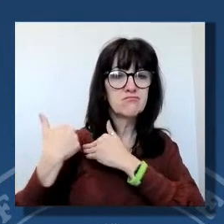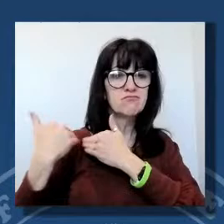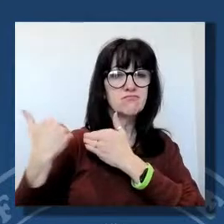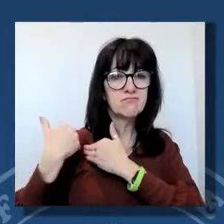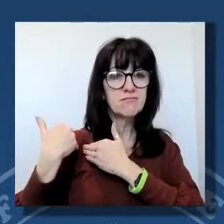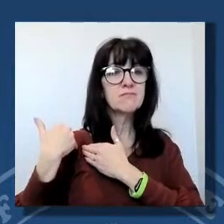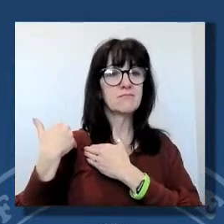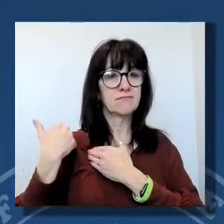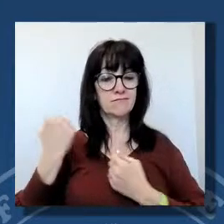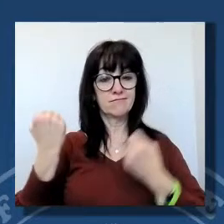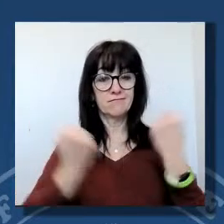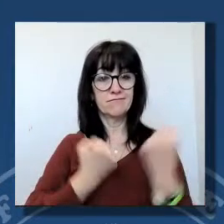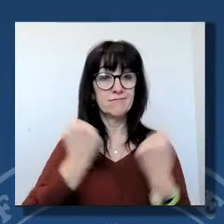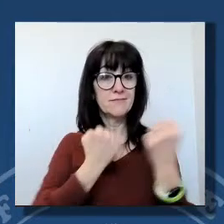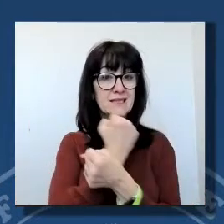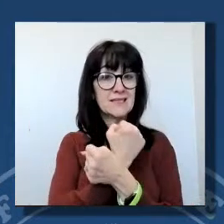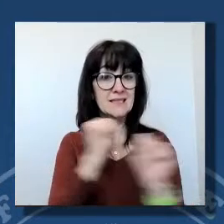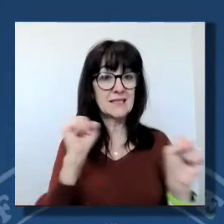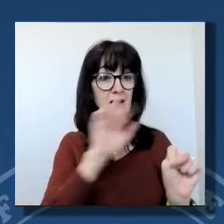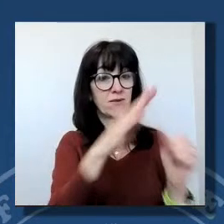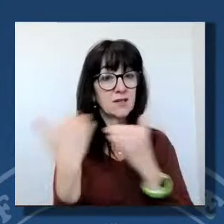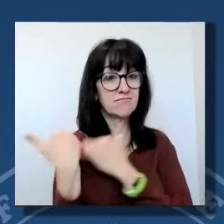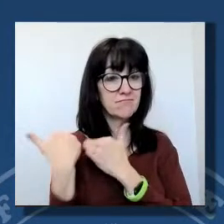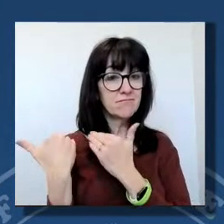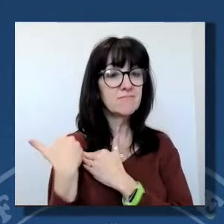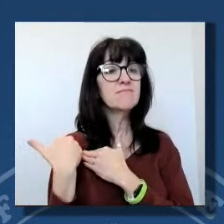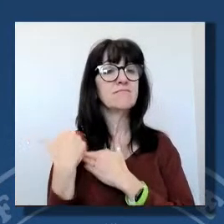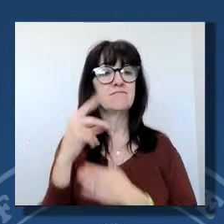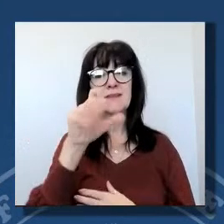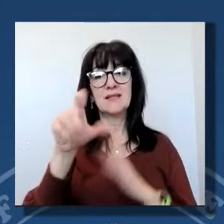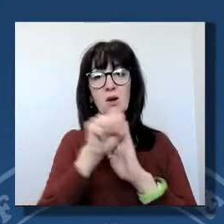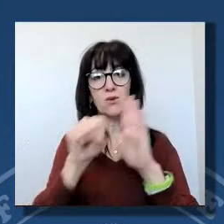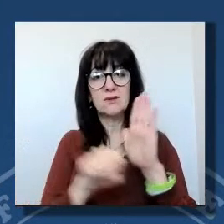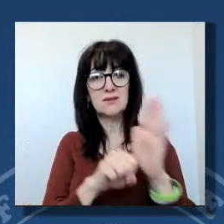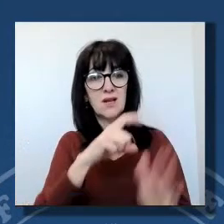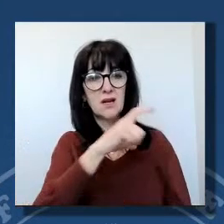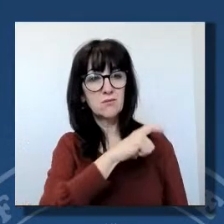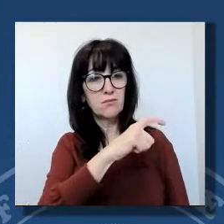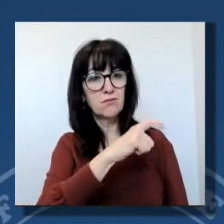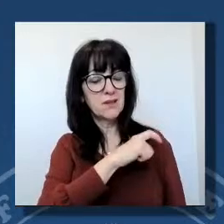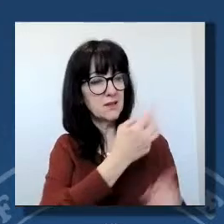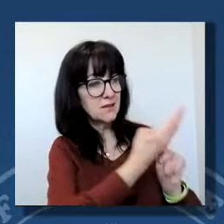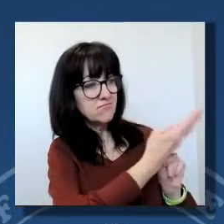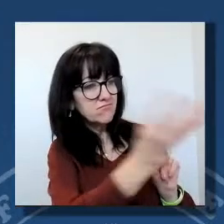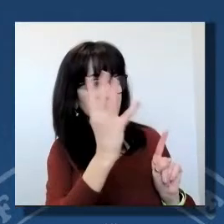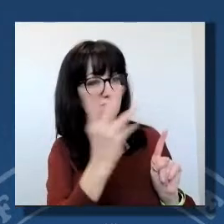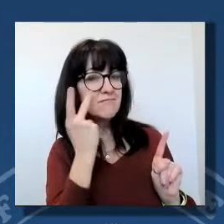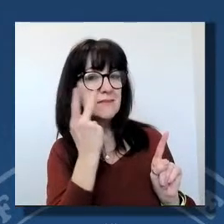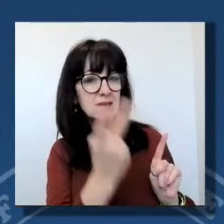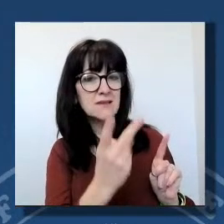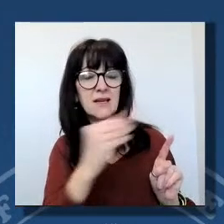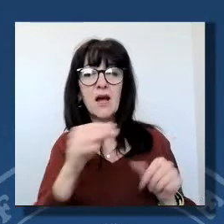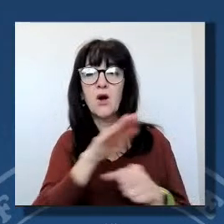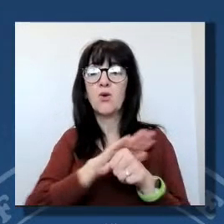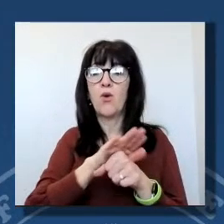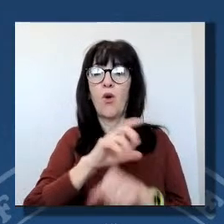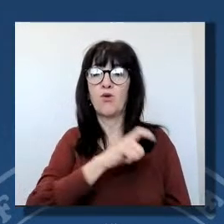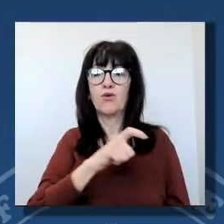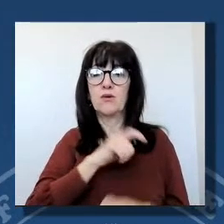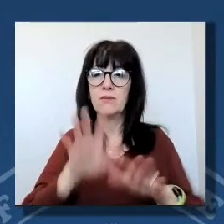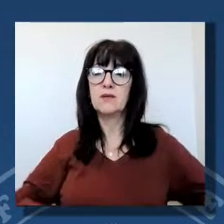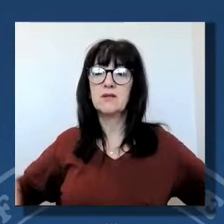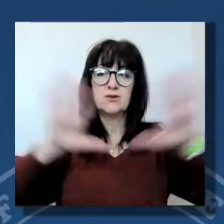safety all the time, our Delaware State Police crew over here, and local police across our state. Thank